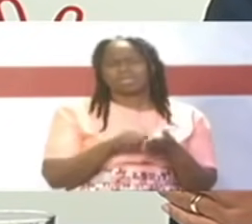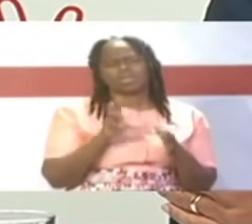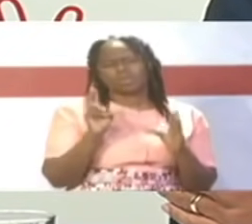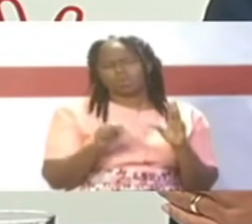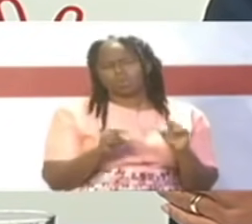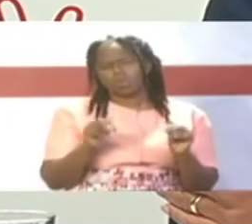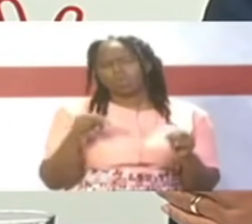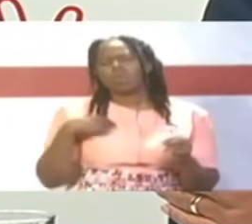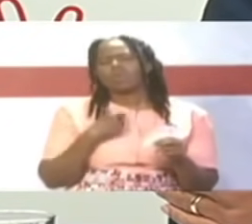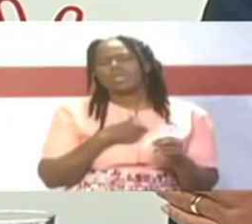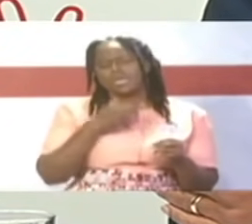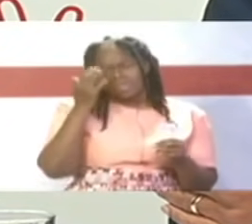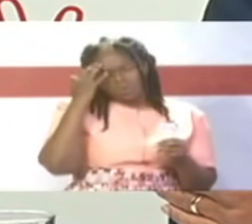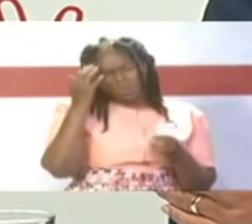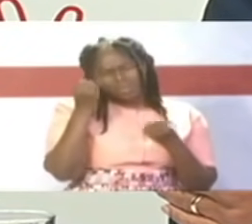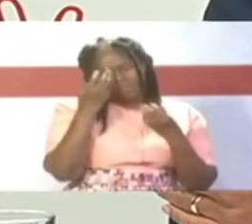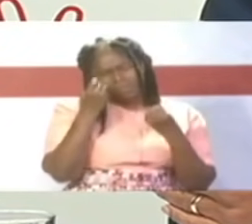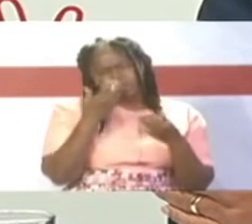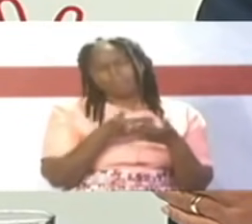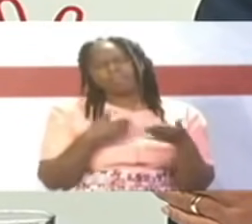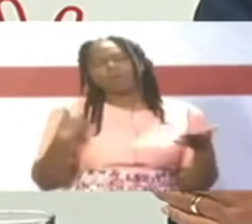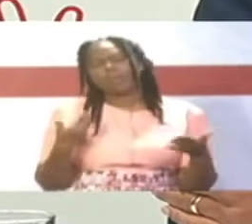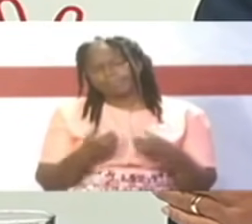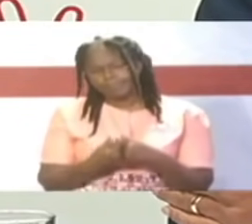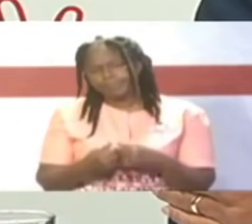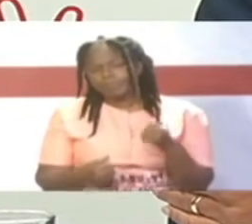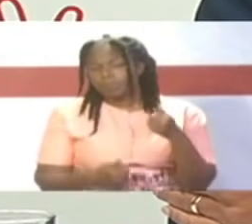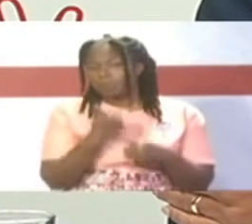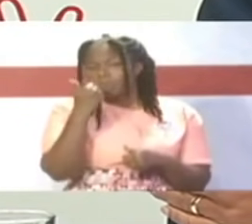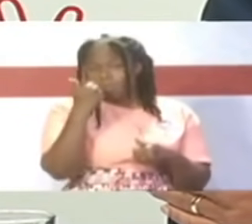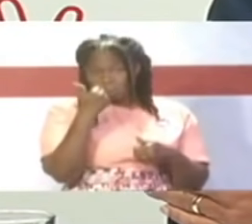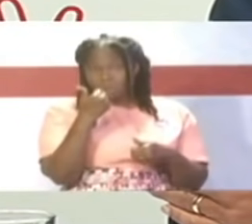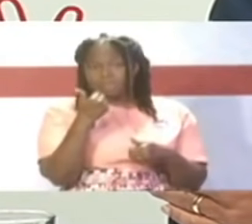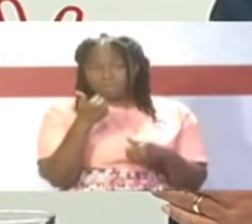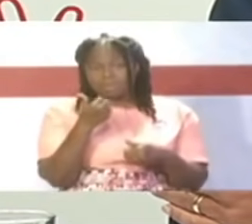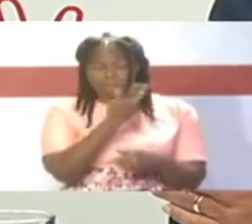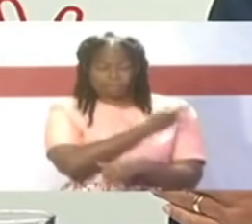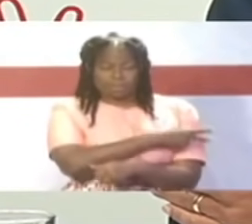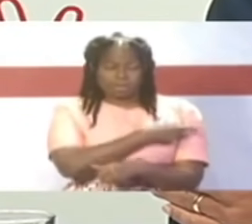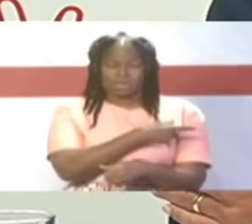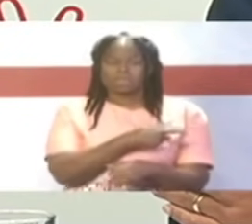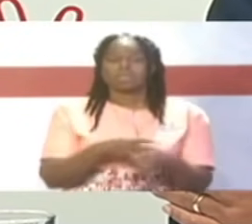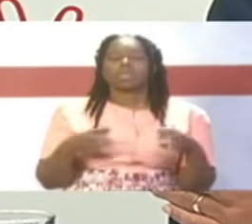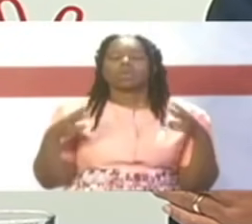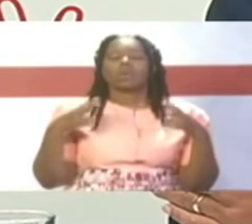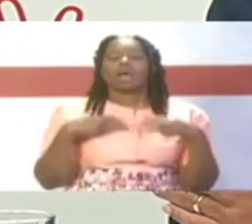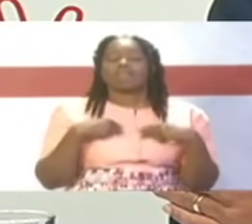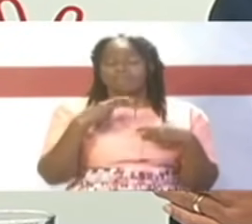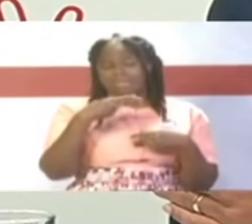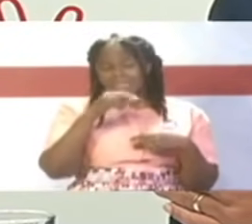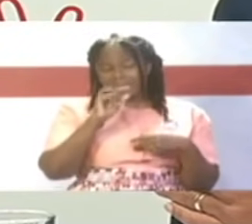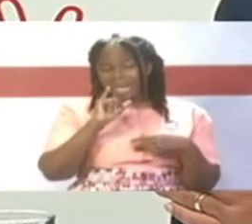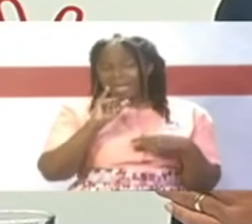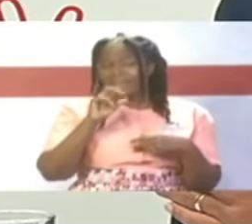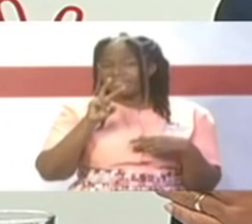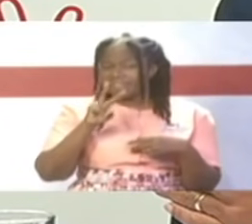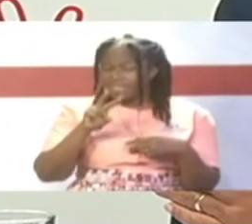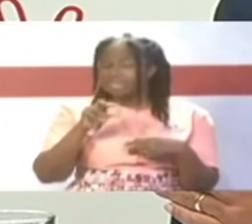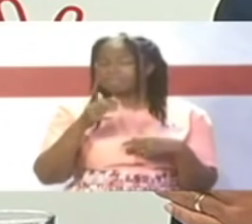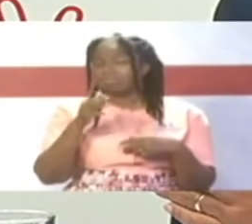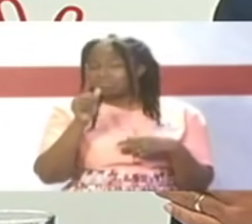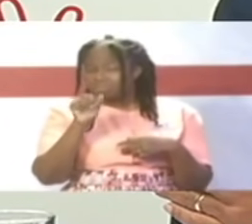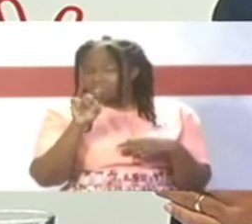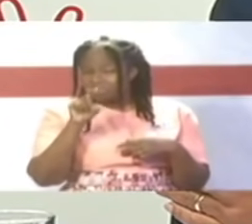Um, Most of the patients with HIV/AIDS are in the public system, so they don't have to